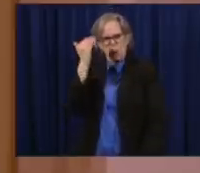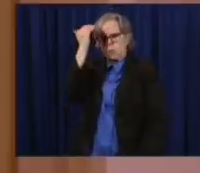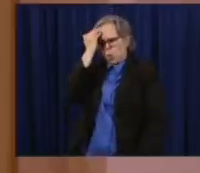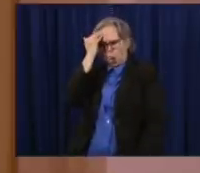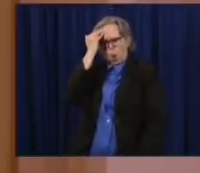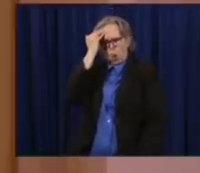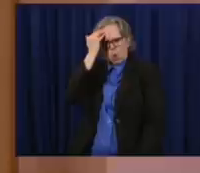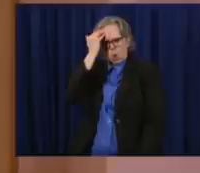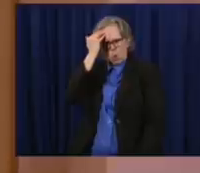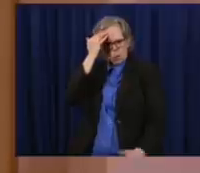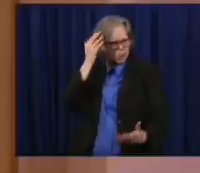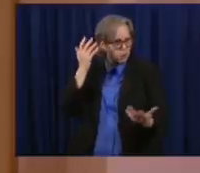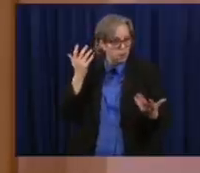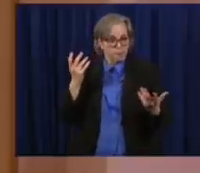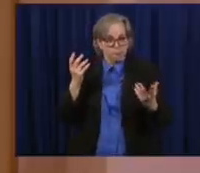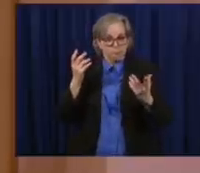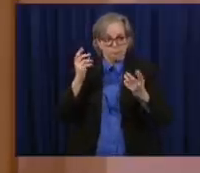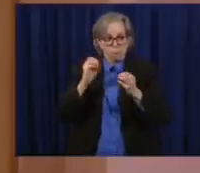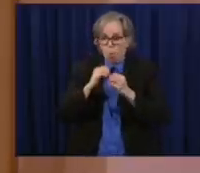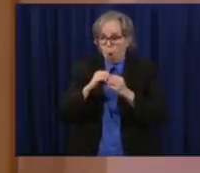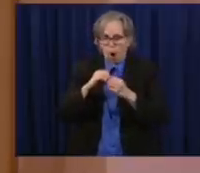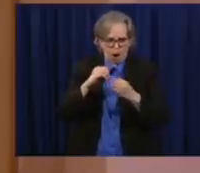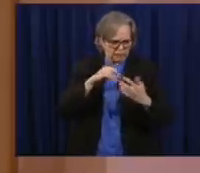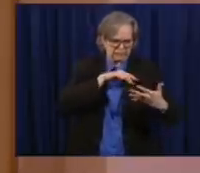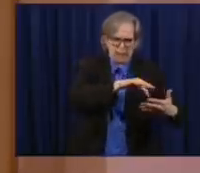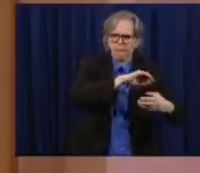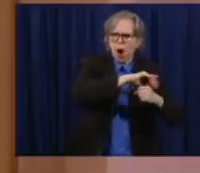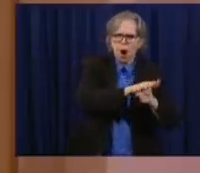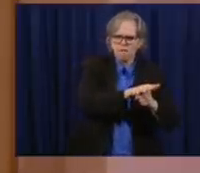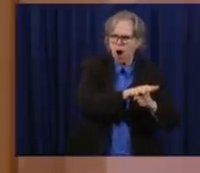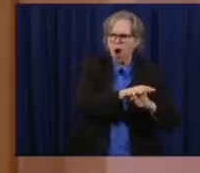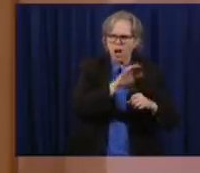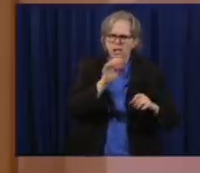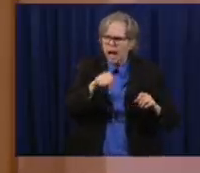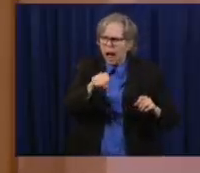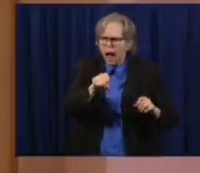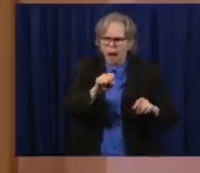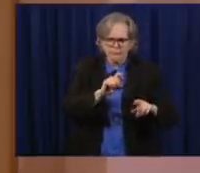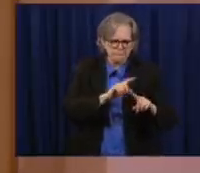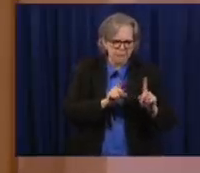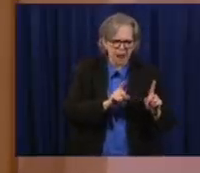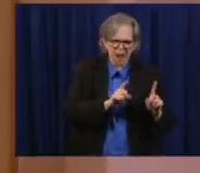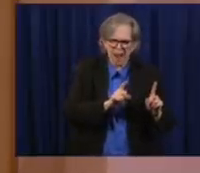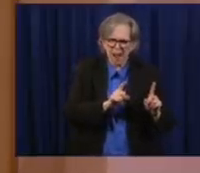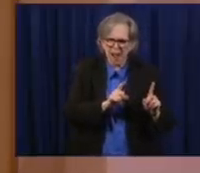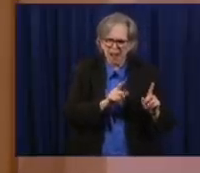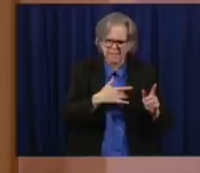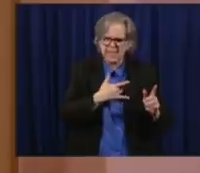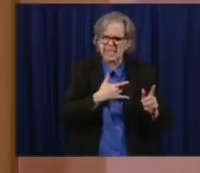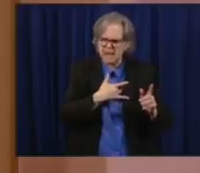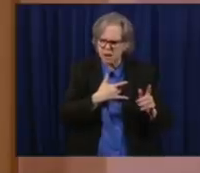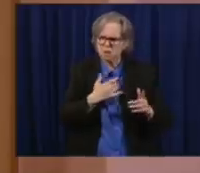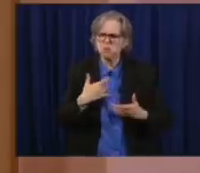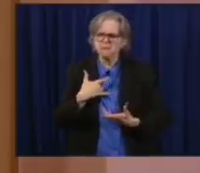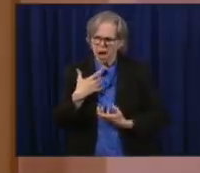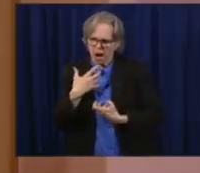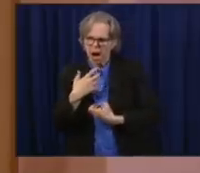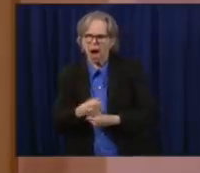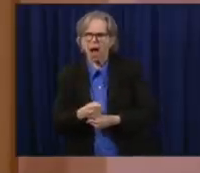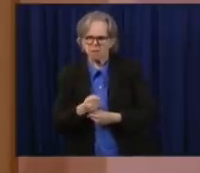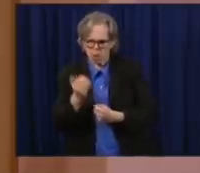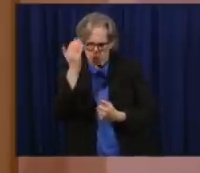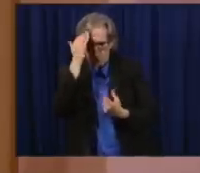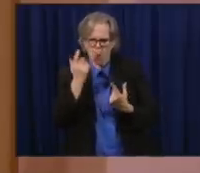about it than we did when this started. And so we can build confidence in knowledge and the resulting strategies that come with